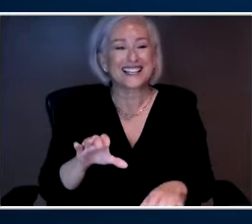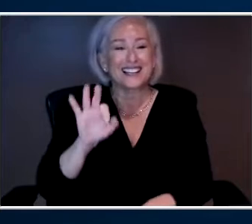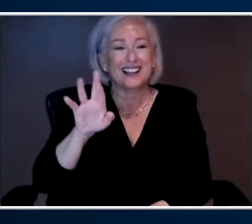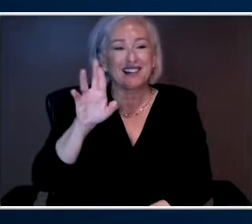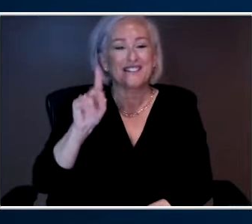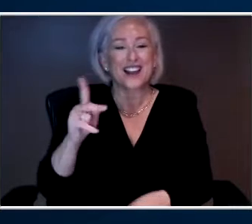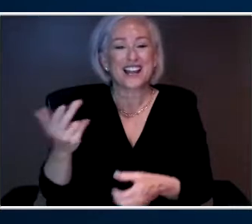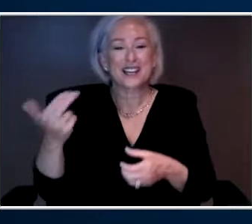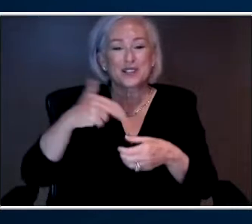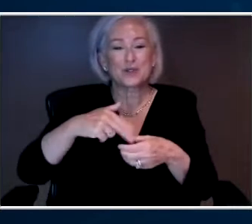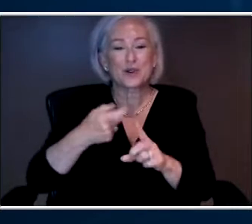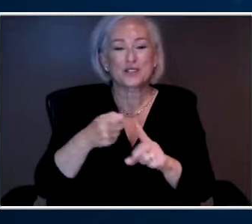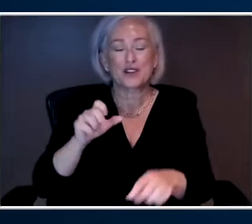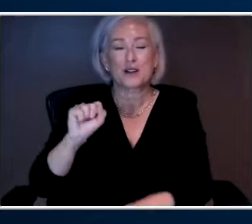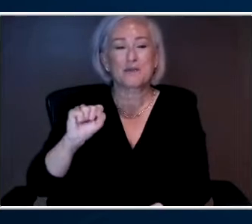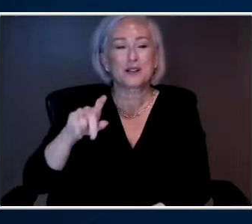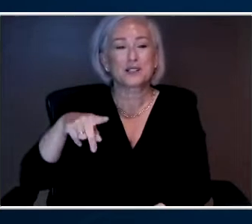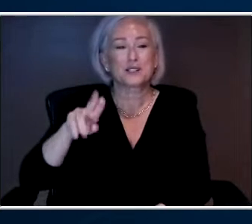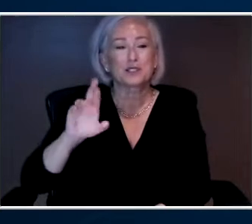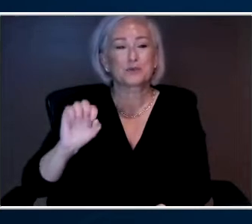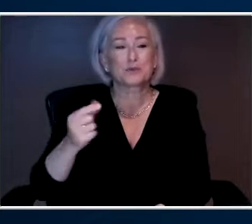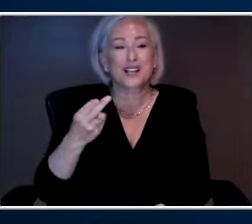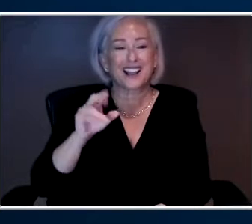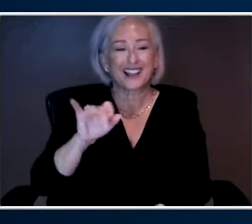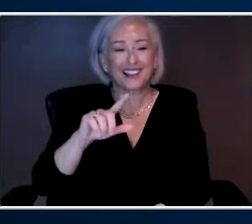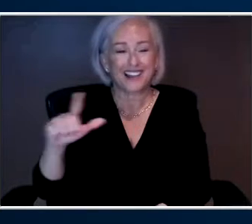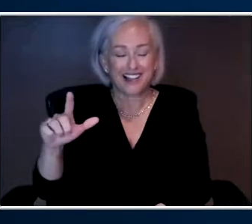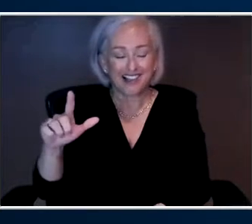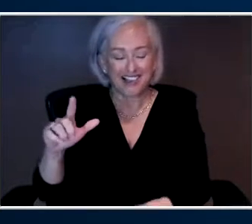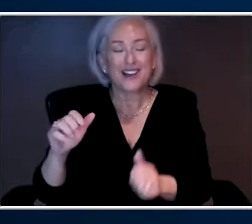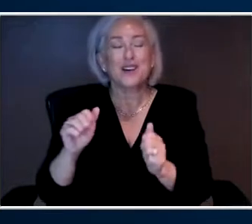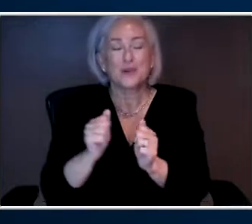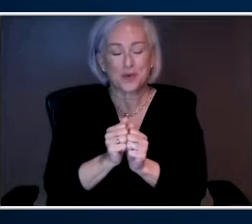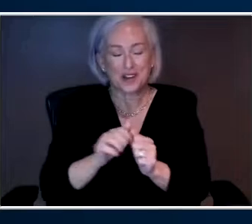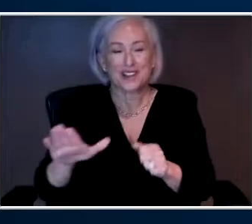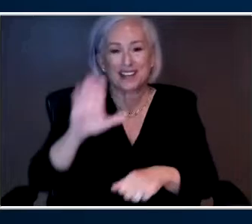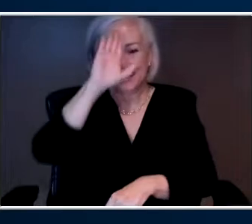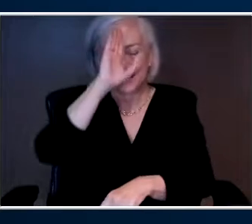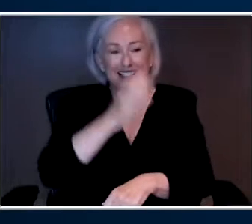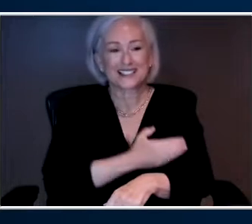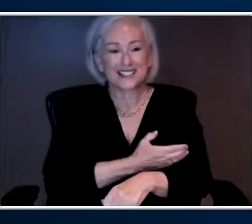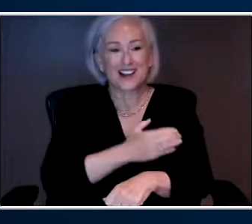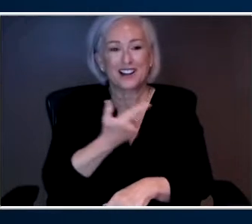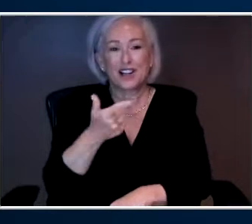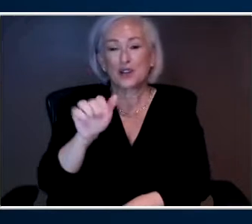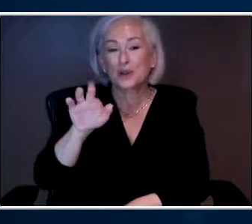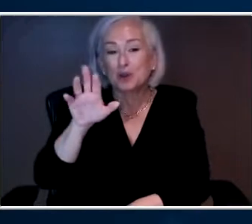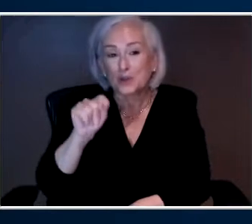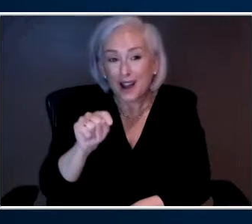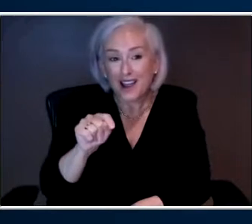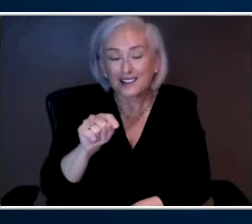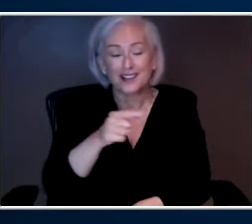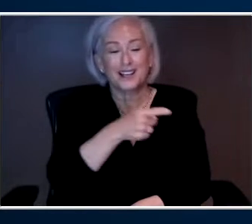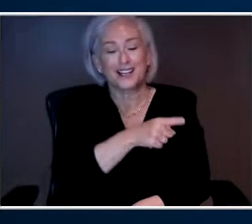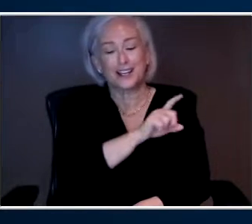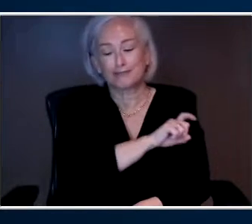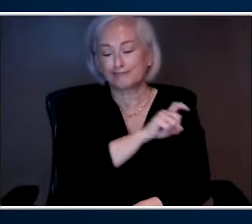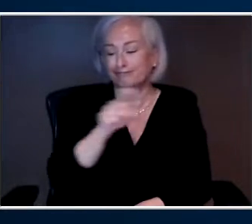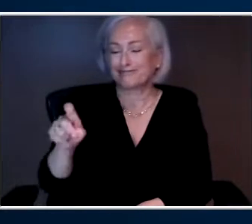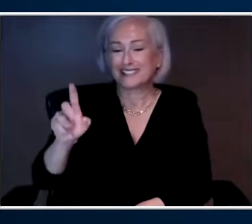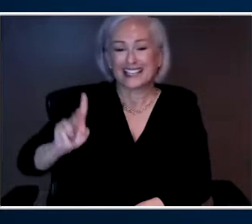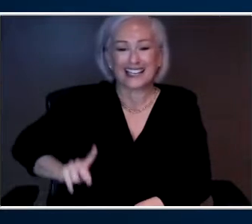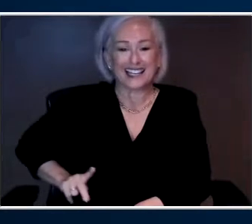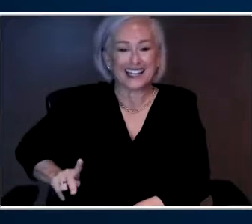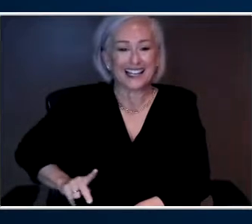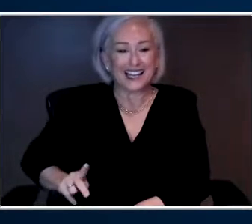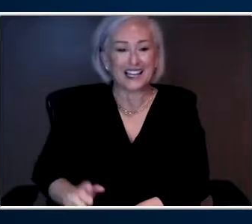Kansas, alongside his kidney donor and his son, Grant. Frank, I know you came in earlier this week for a checkup. Got to know, how is the kidney